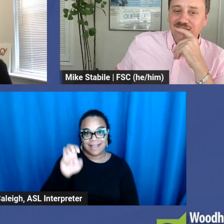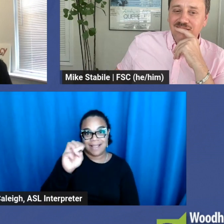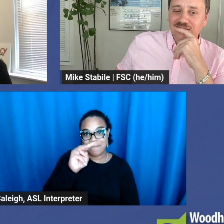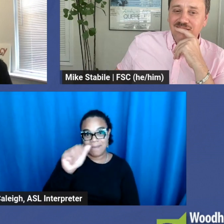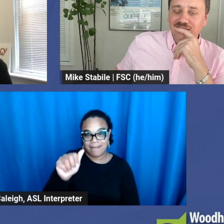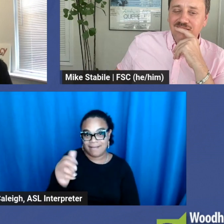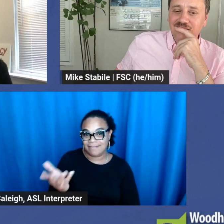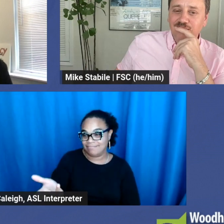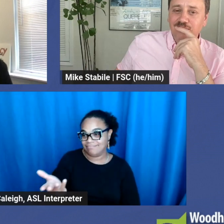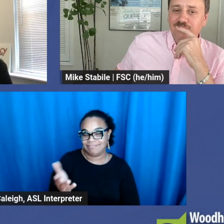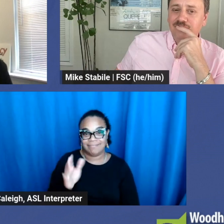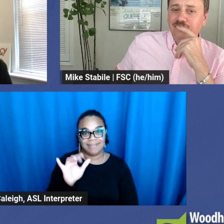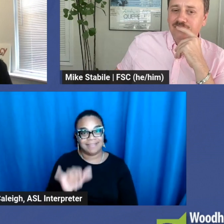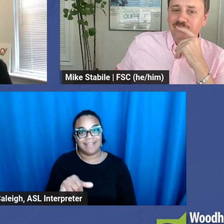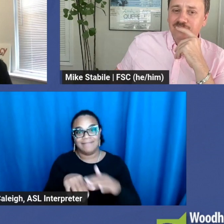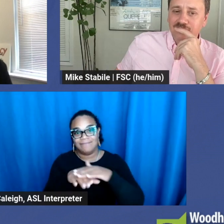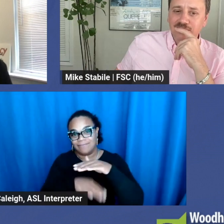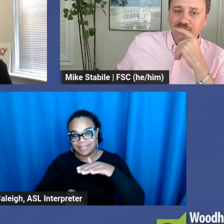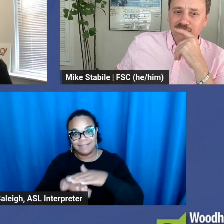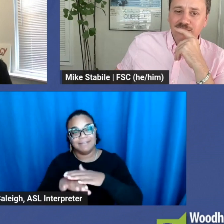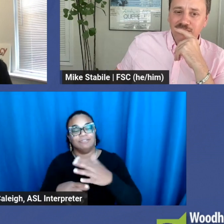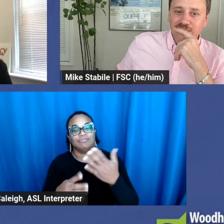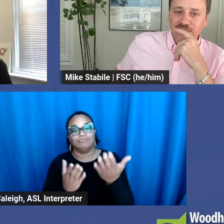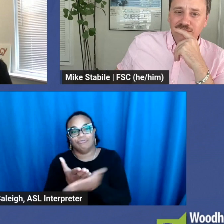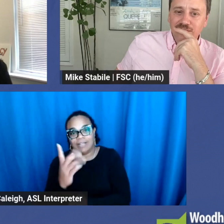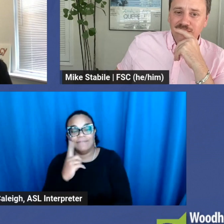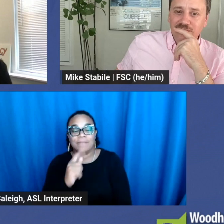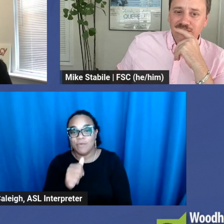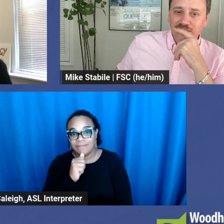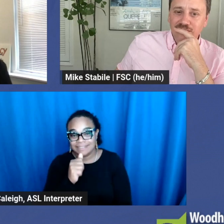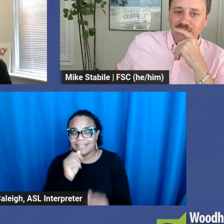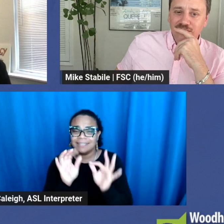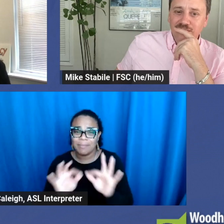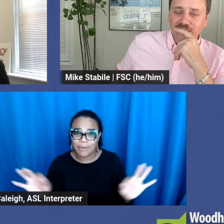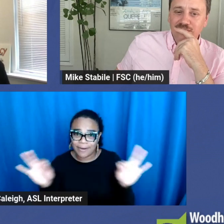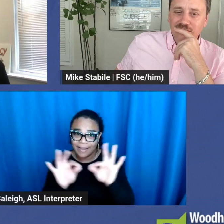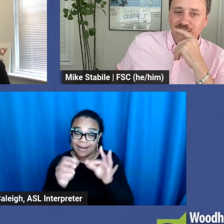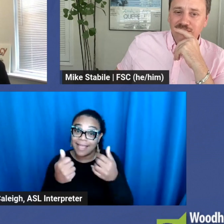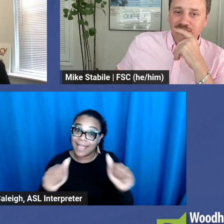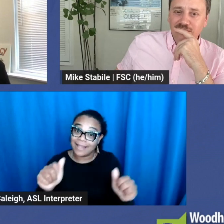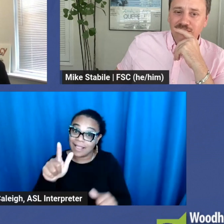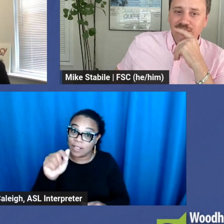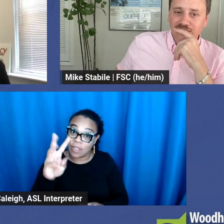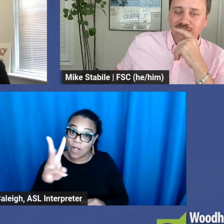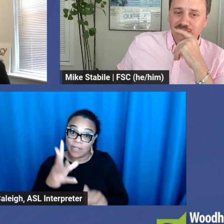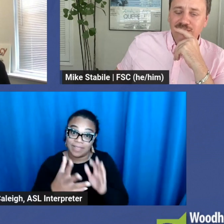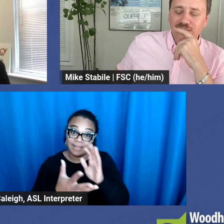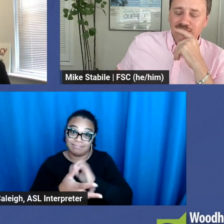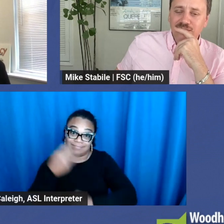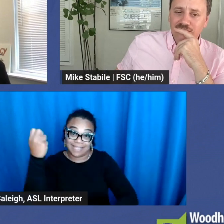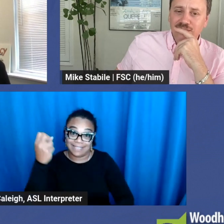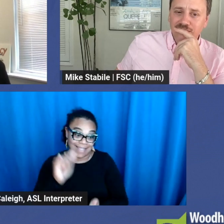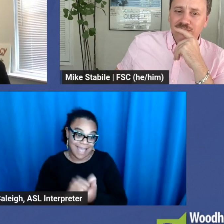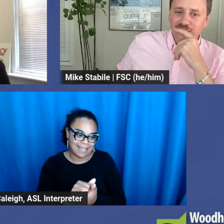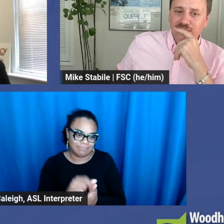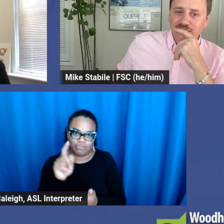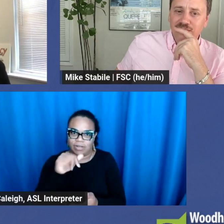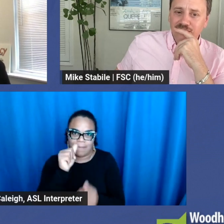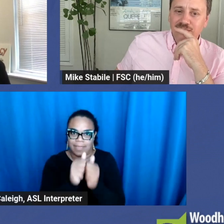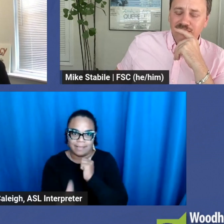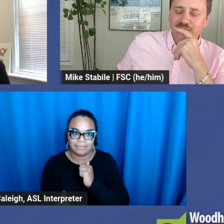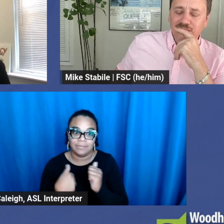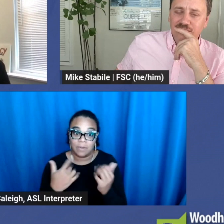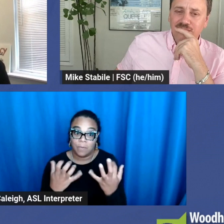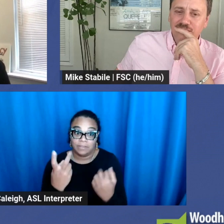The fundamental right to privacy is important. So any law that undermines that shouldn't come to pass. So I'd like to see some